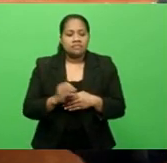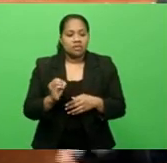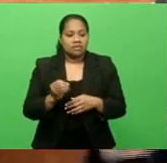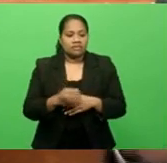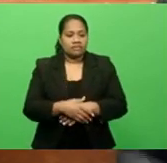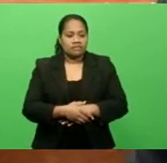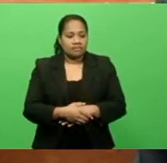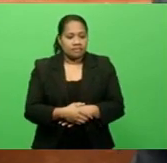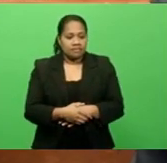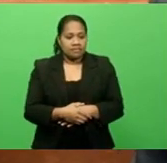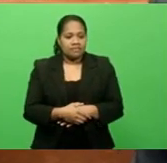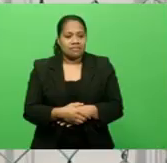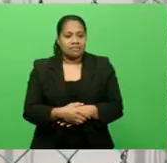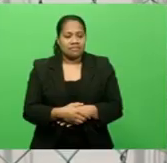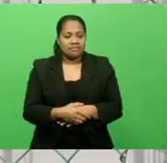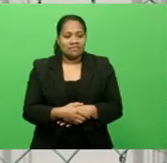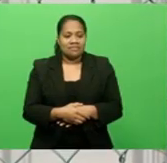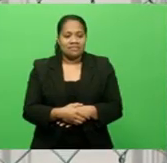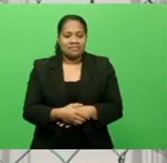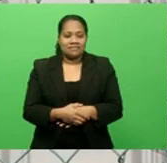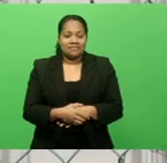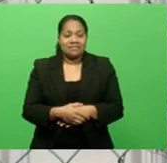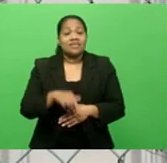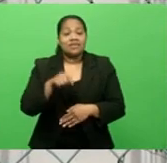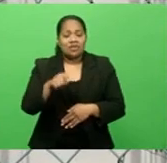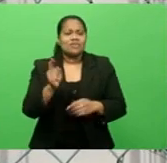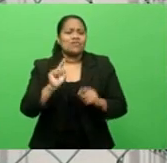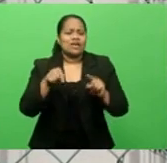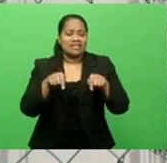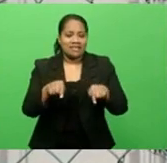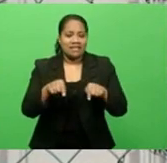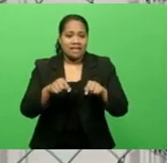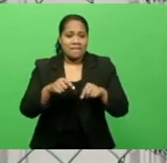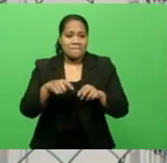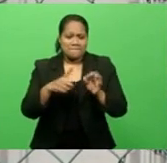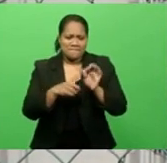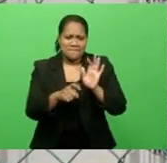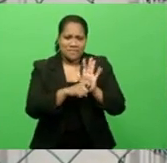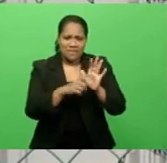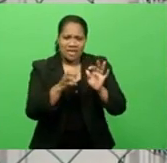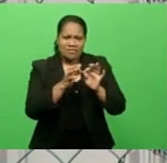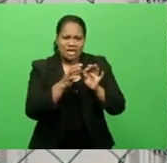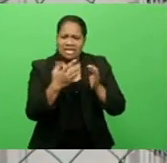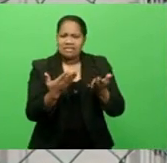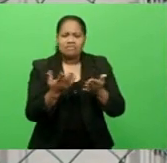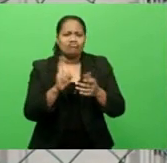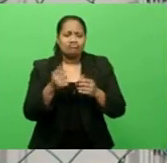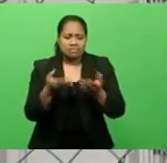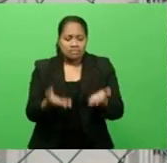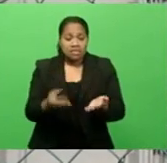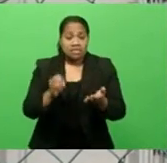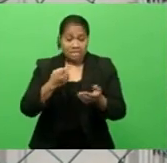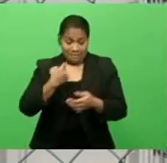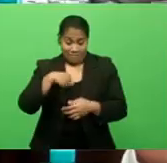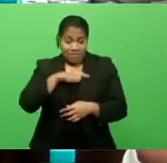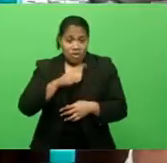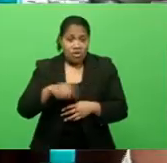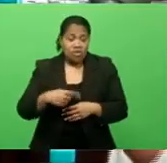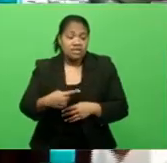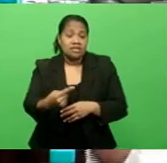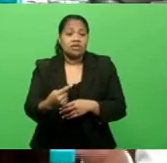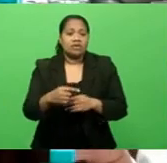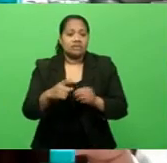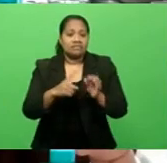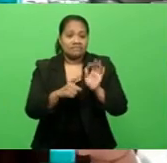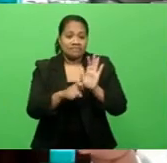And what will be the implications for Public Rental Board subsidy? If we continue to keep Public Rental